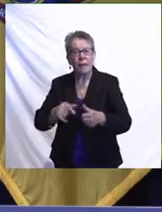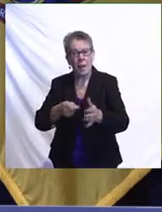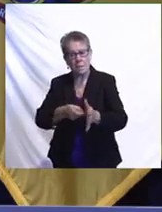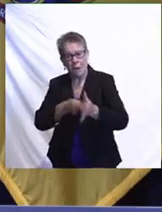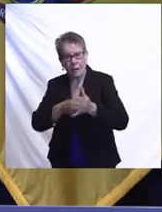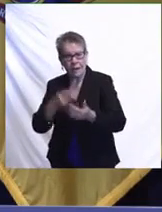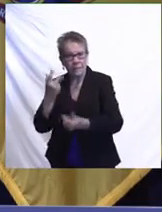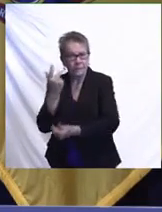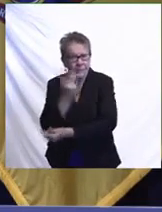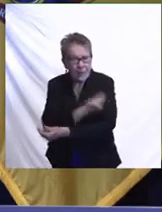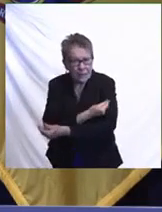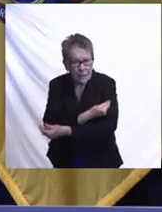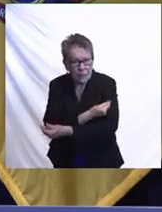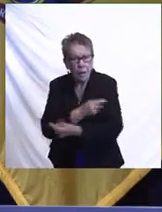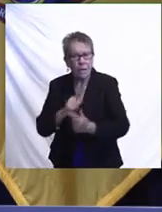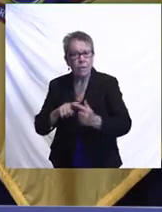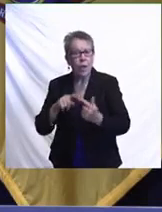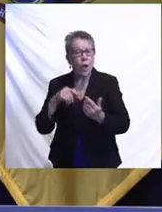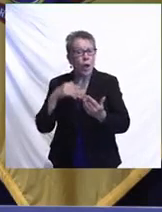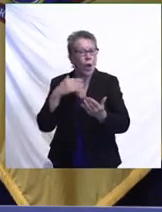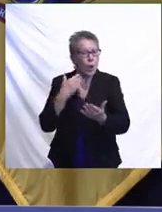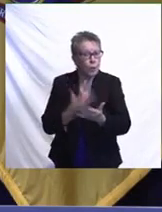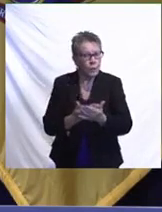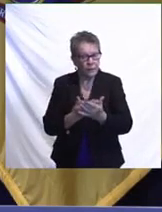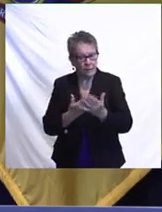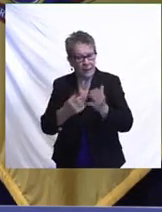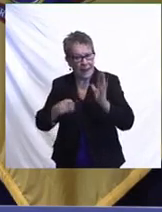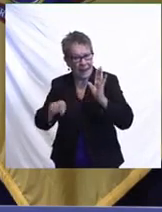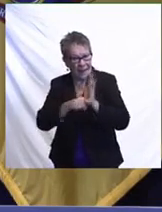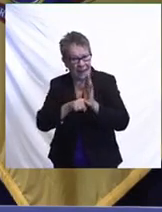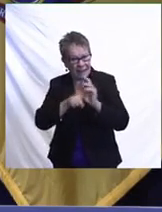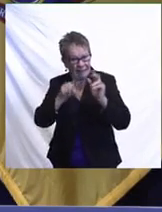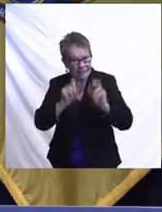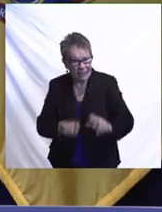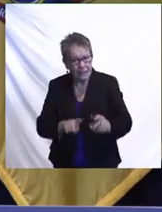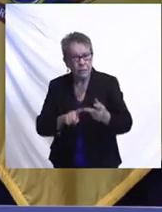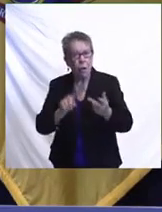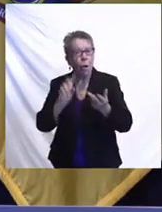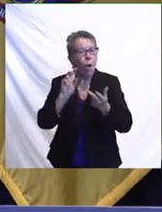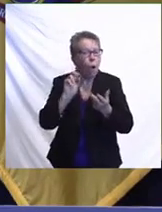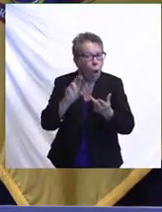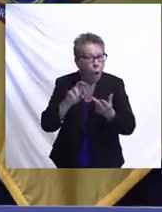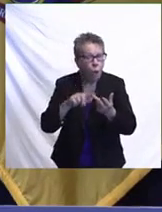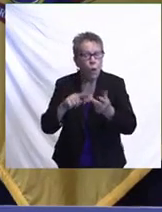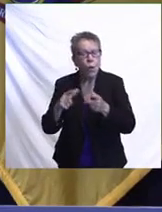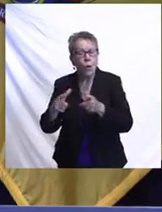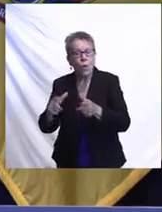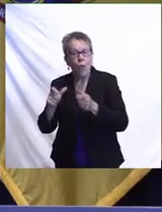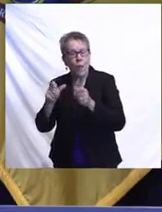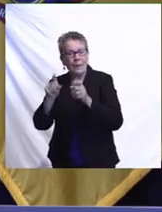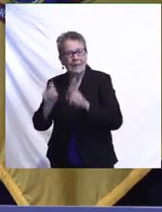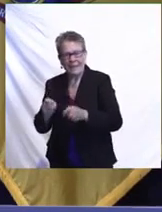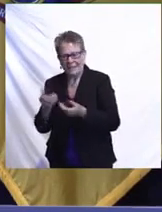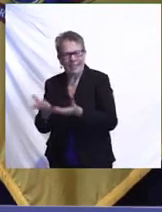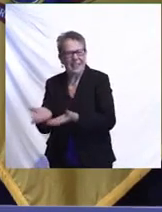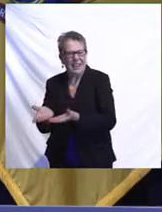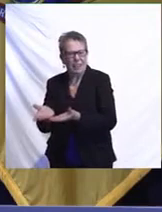rapid tests at the State House. I just took, for something I've got to go to tonight, I just took a rapid test back in the